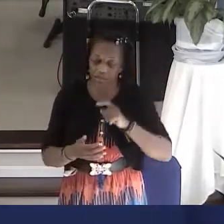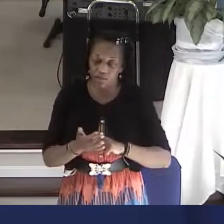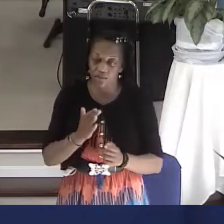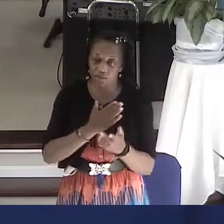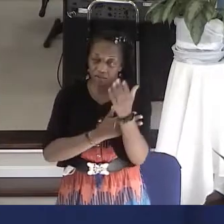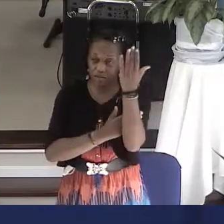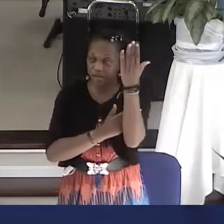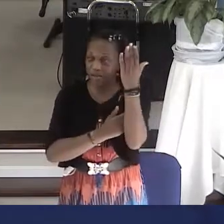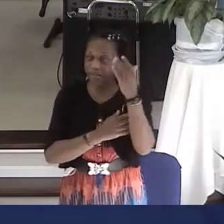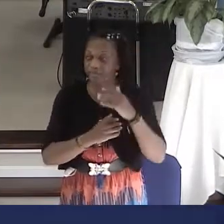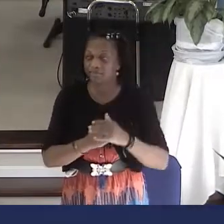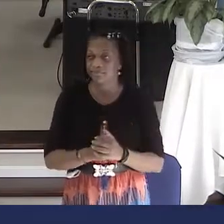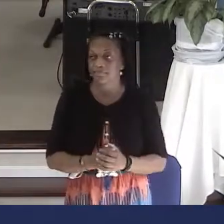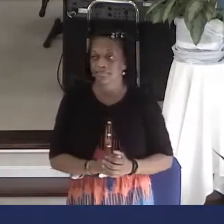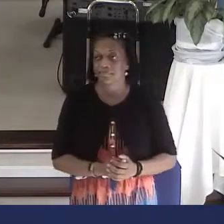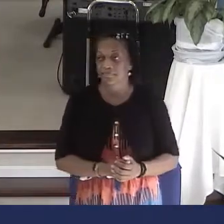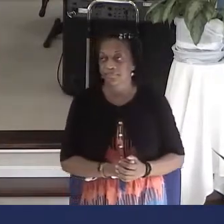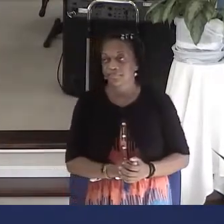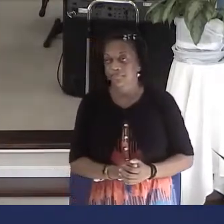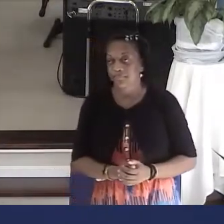Hallelujah.